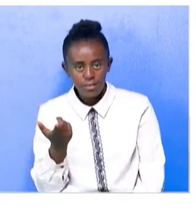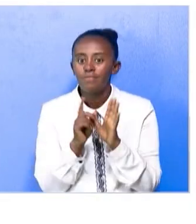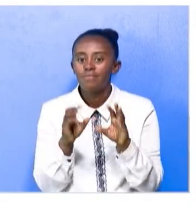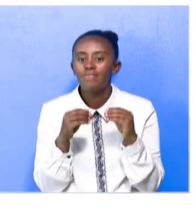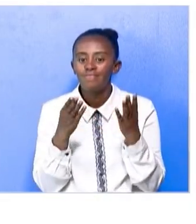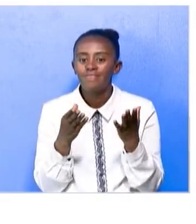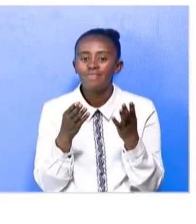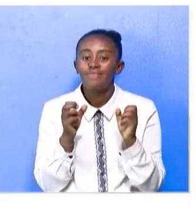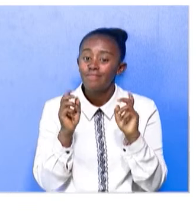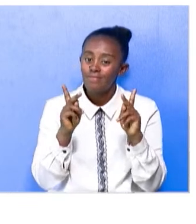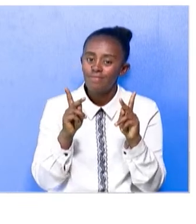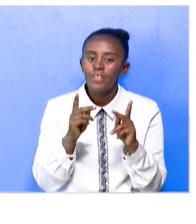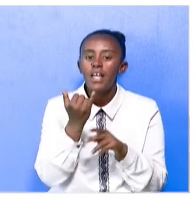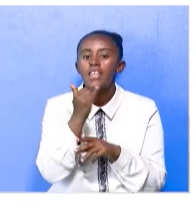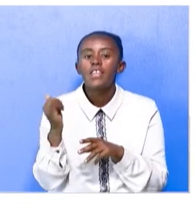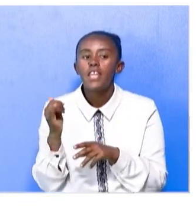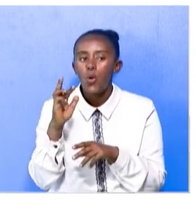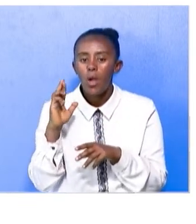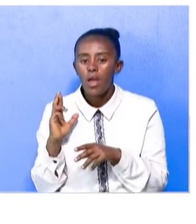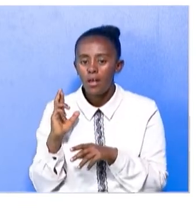okay? Yeah, they were